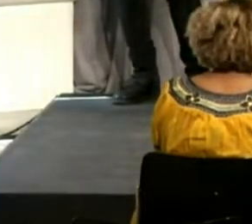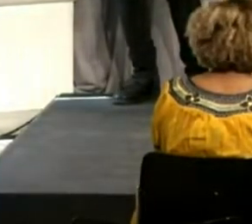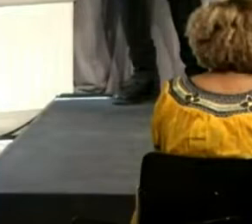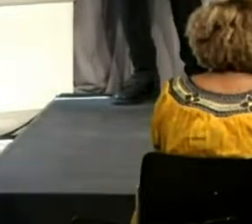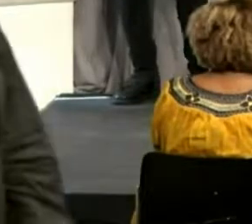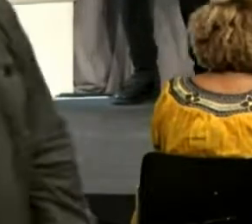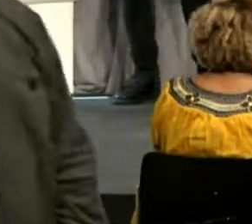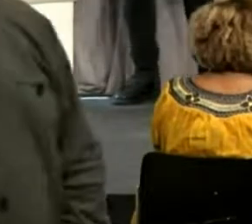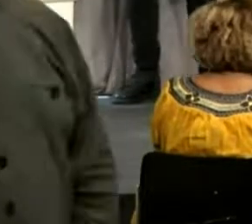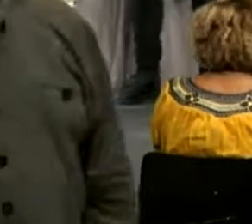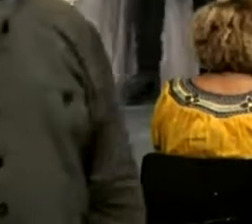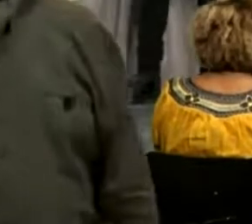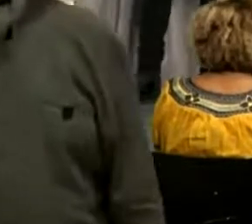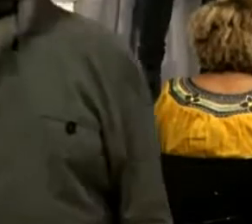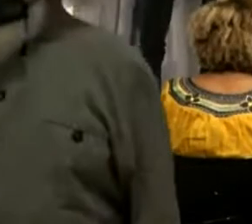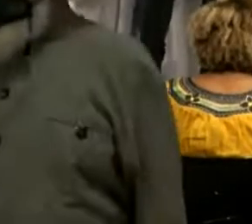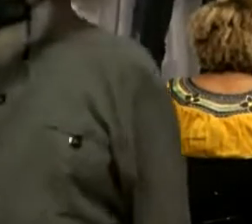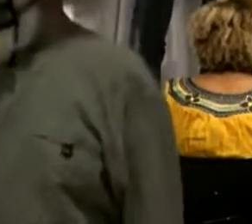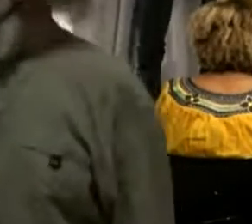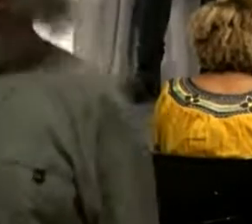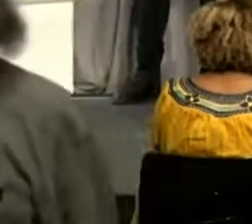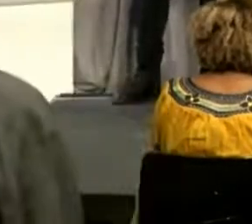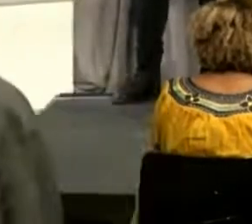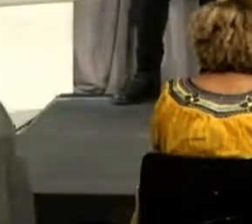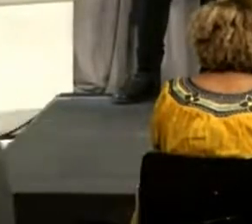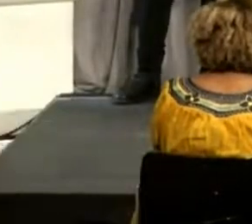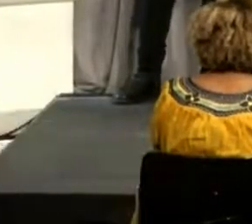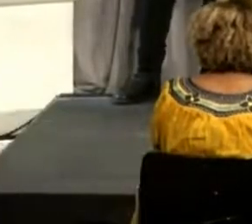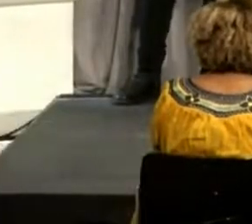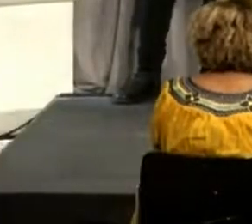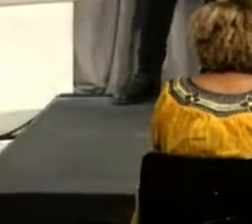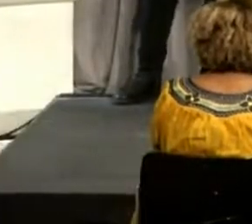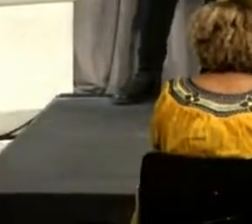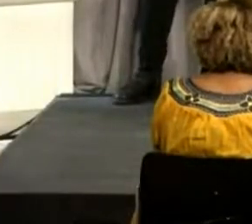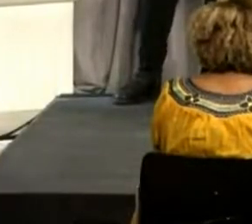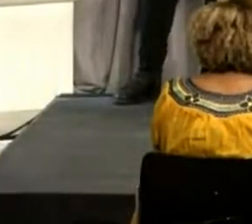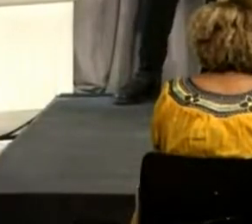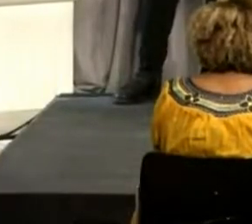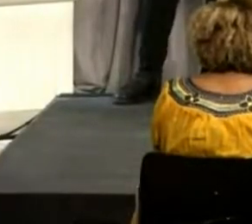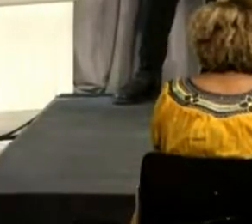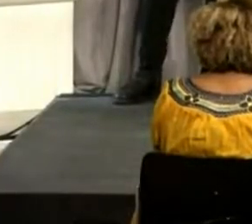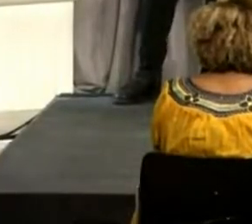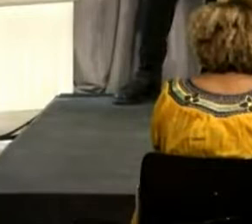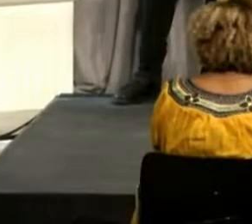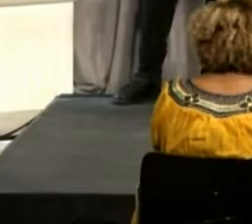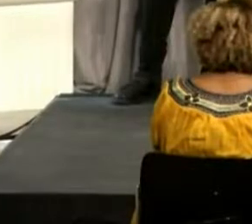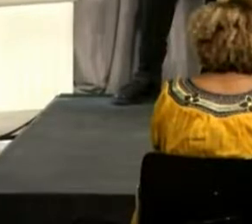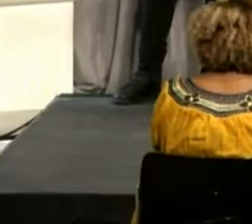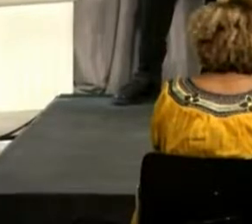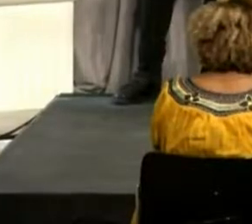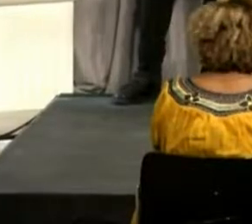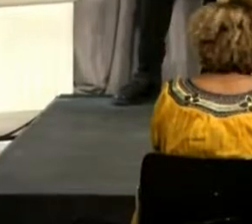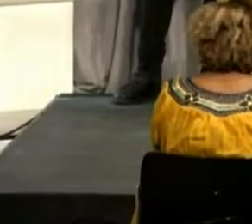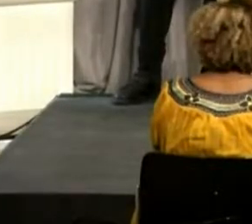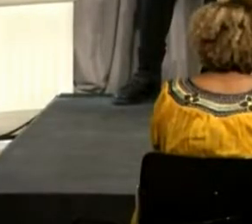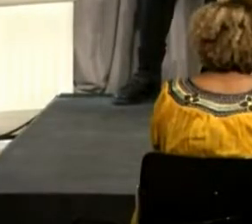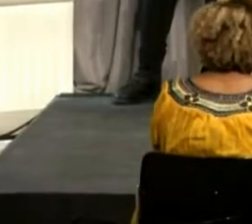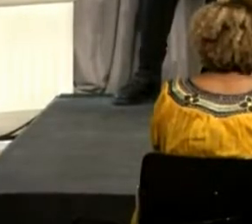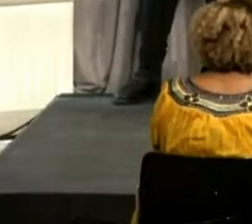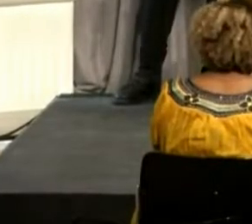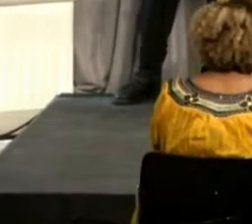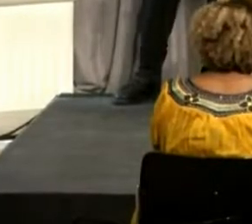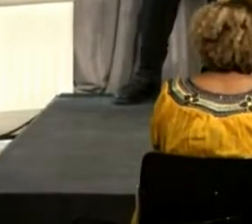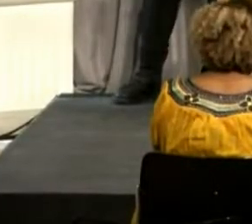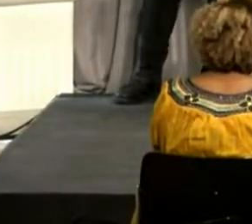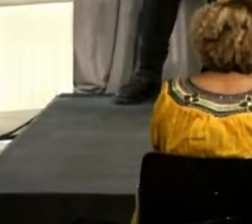sister of the current mayor of Jackson, Mississippi, Chokwe Anta Lumumba, and Rukia